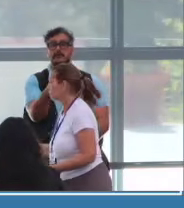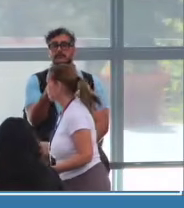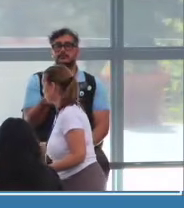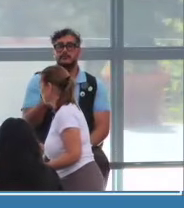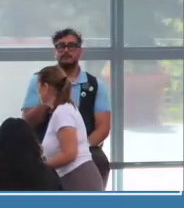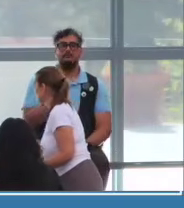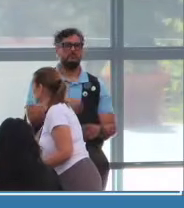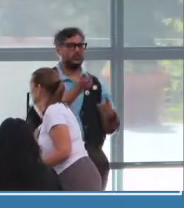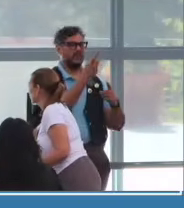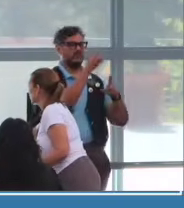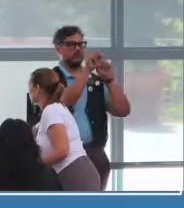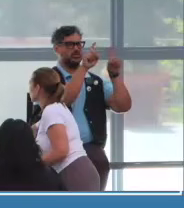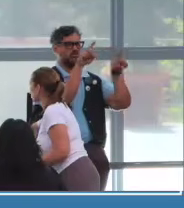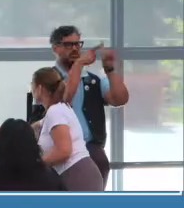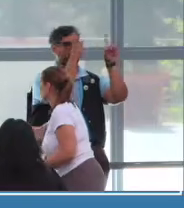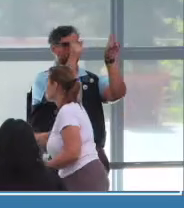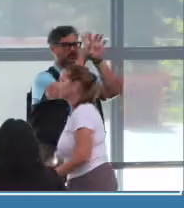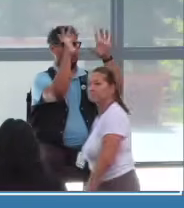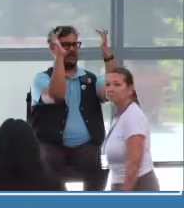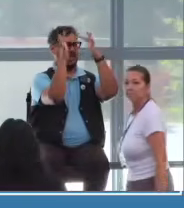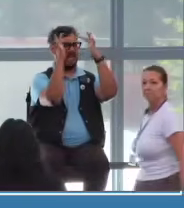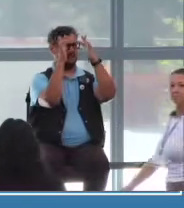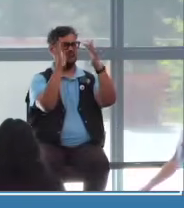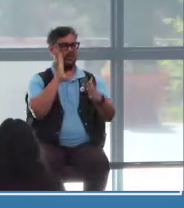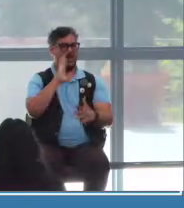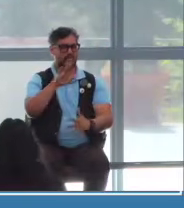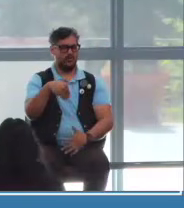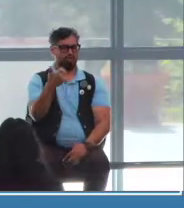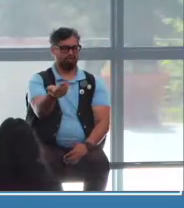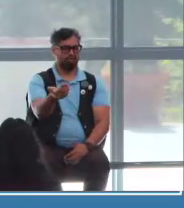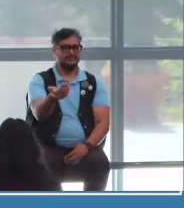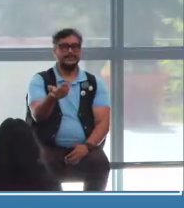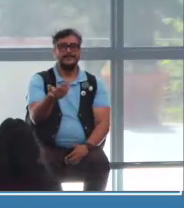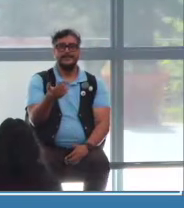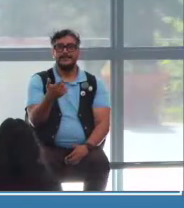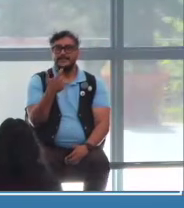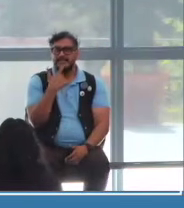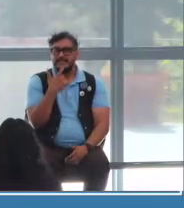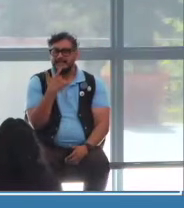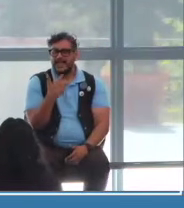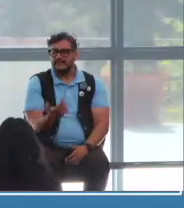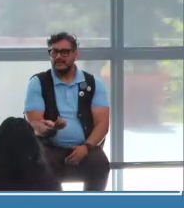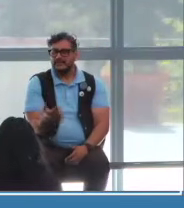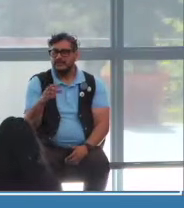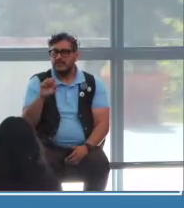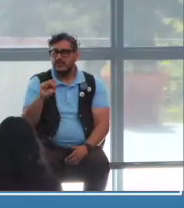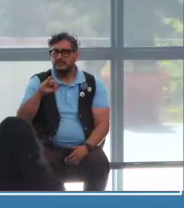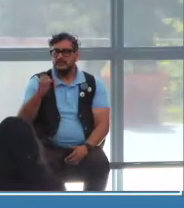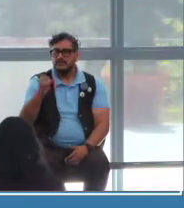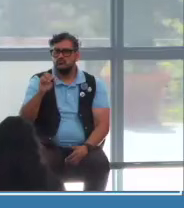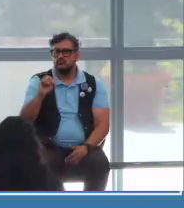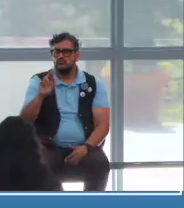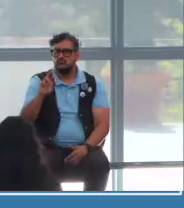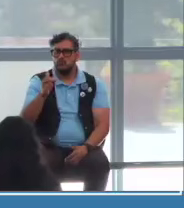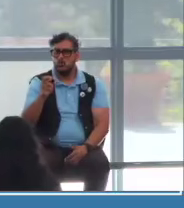we actually have a few questions from the online audience, so I'll just dive right in. In seronegative Sjogren's, how do you assess possible